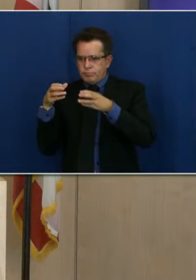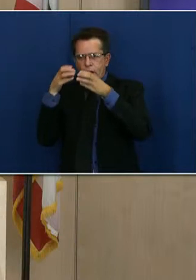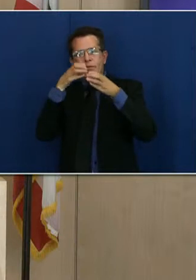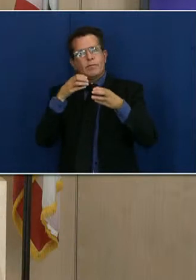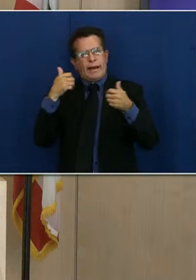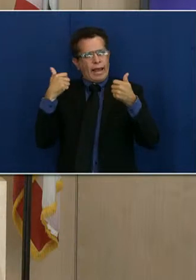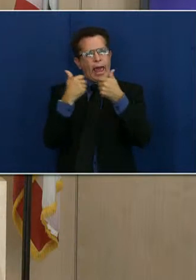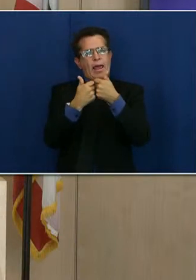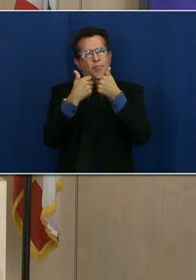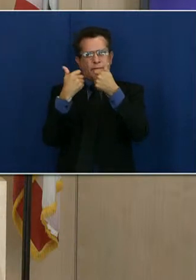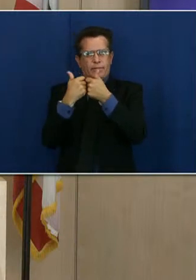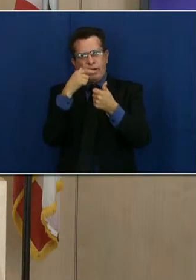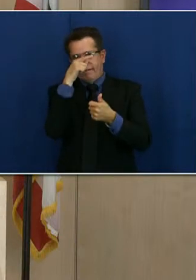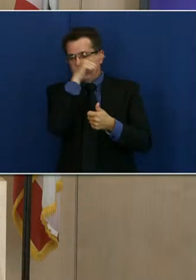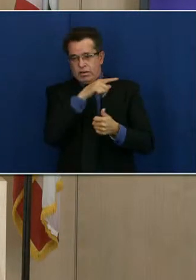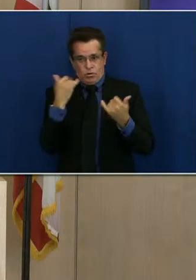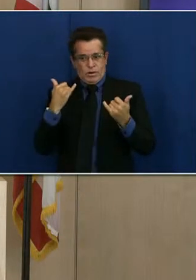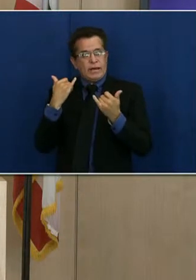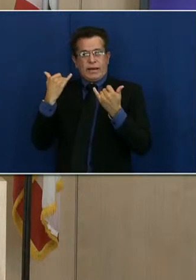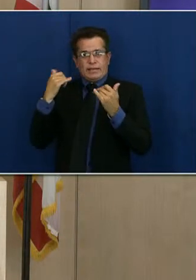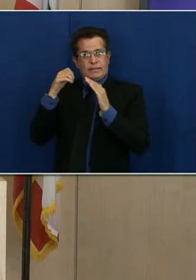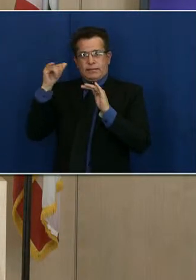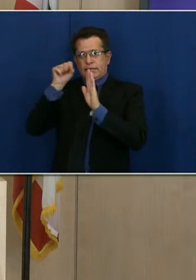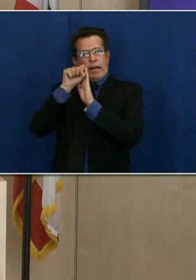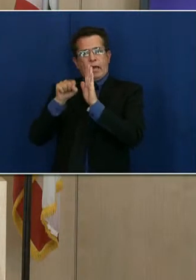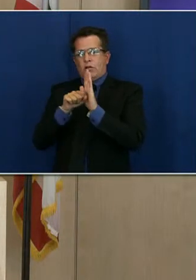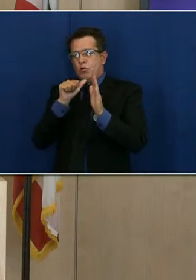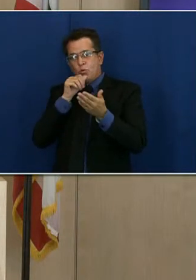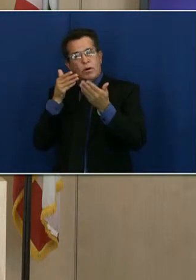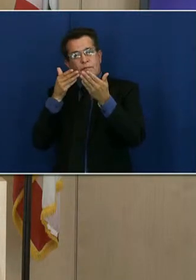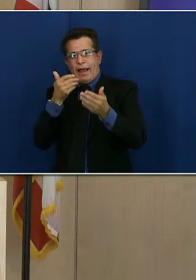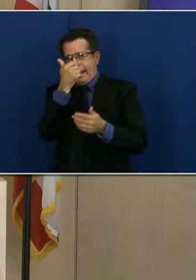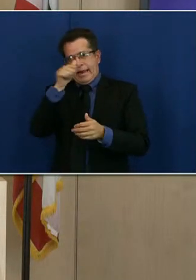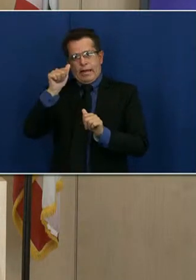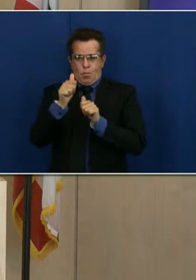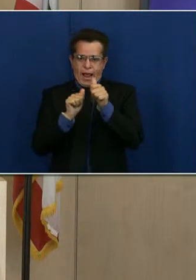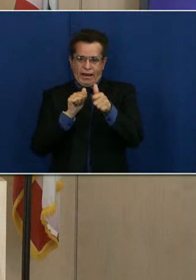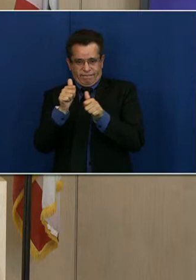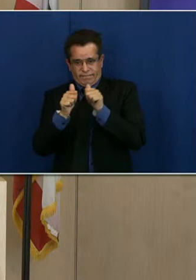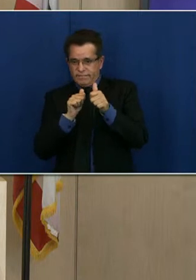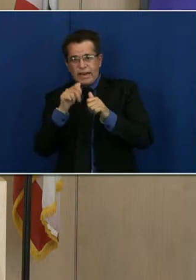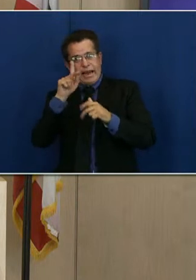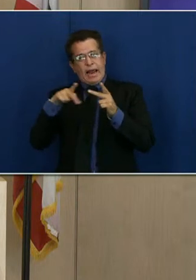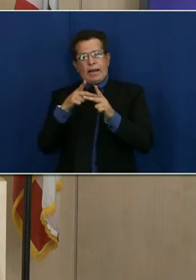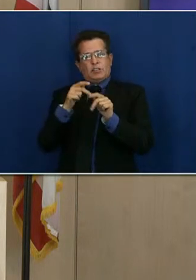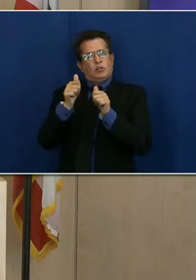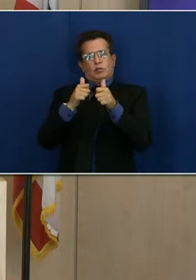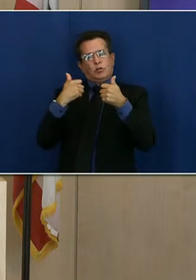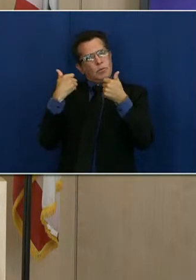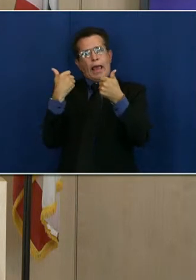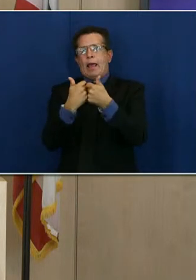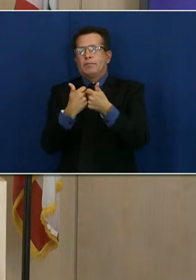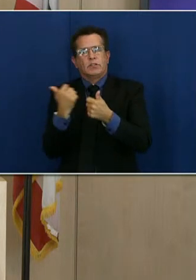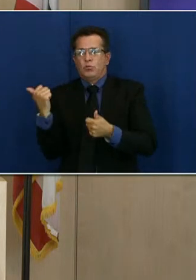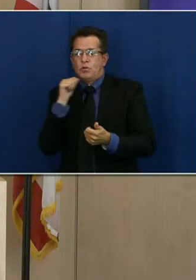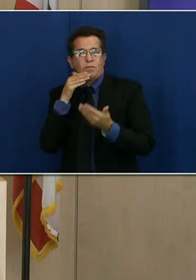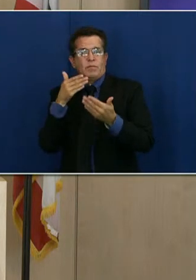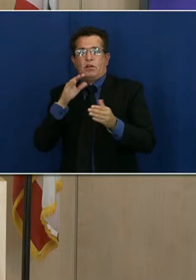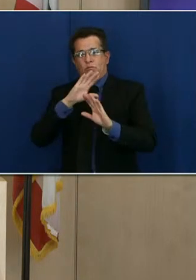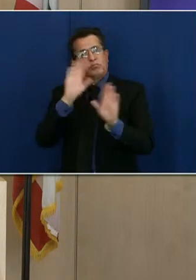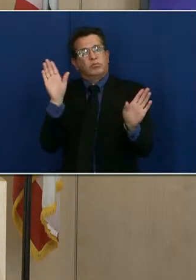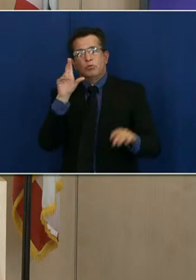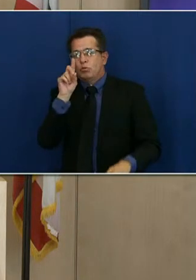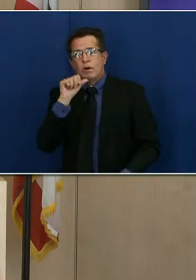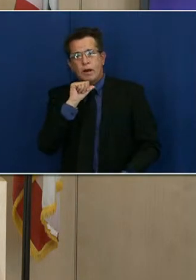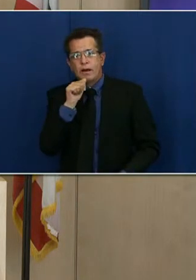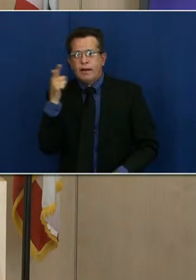events. Currently, the state does not recommend competitive sports activities. There are guidance about